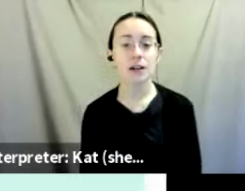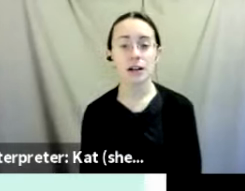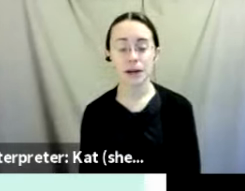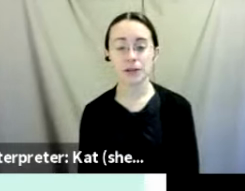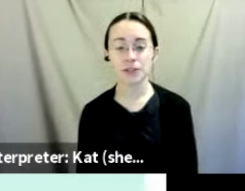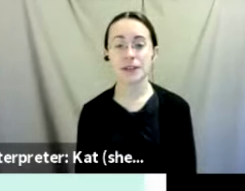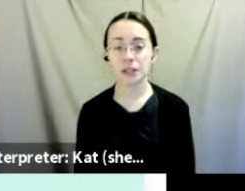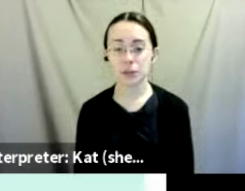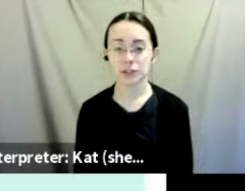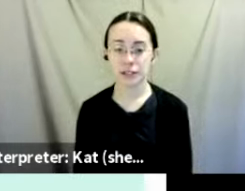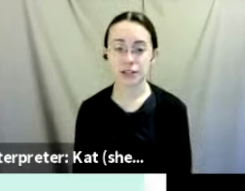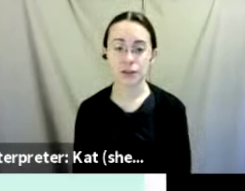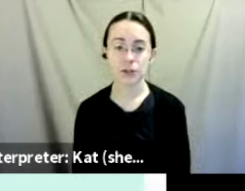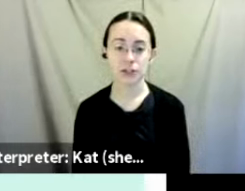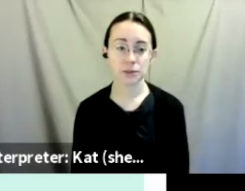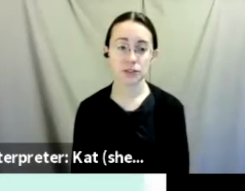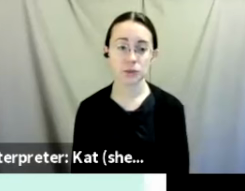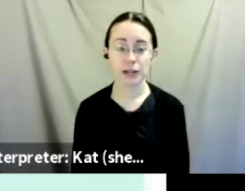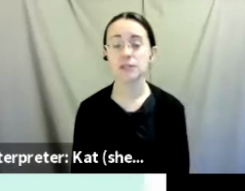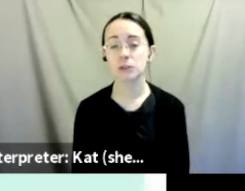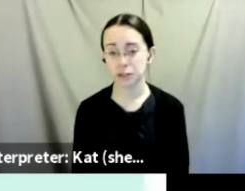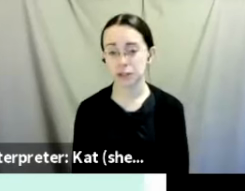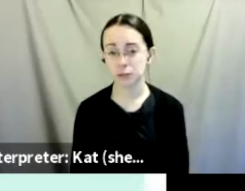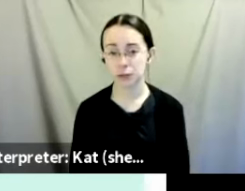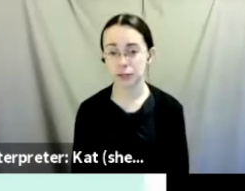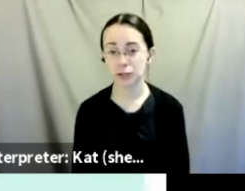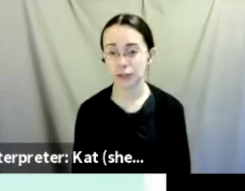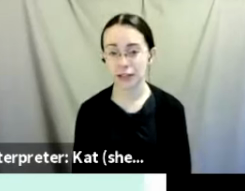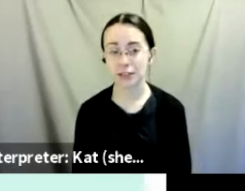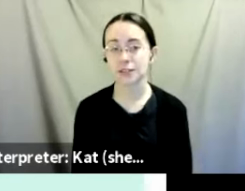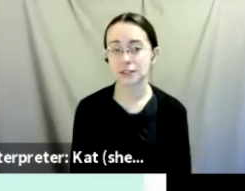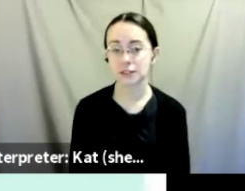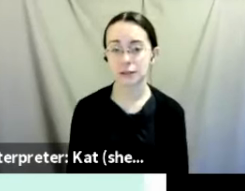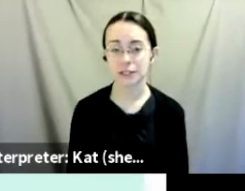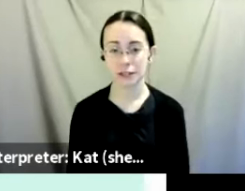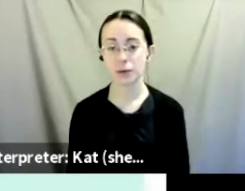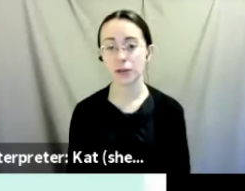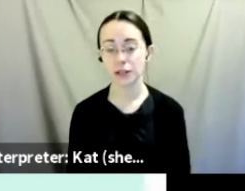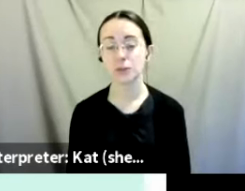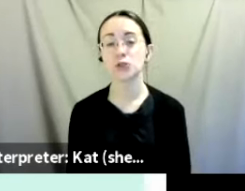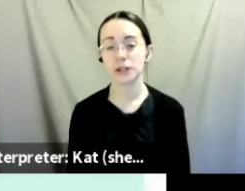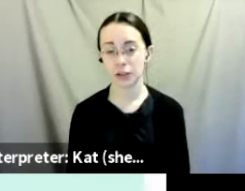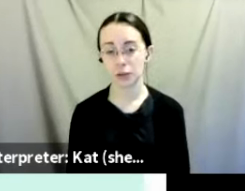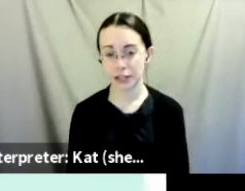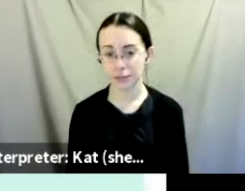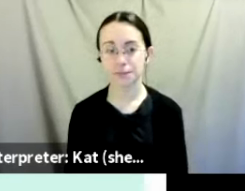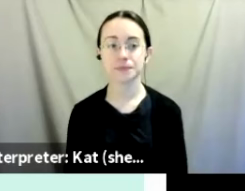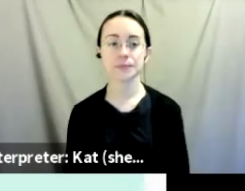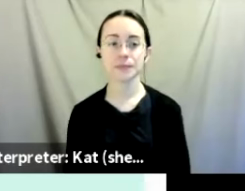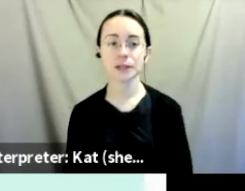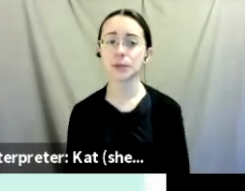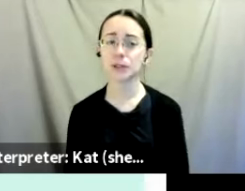that. About 70% of the participants are white, so please do be mindful of that this is a limited sample, and the majority are